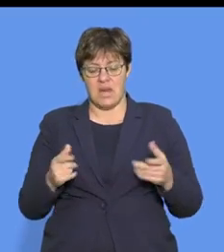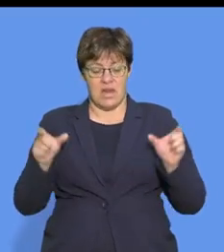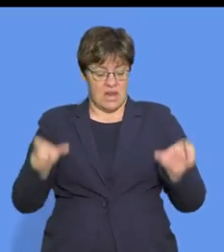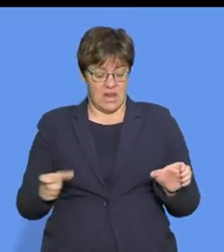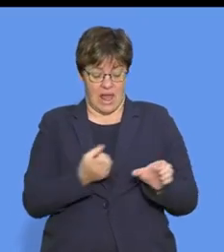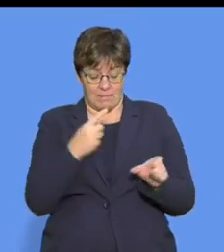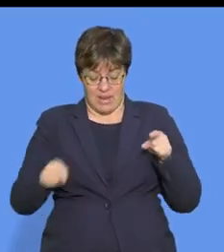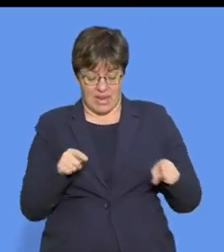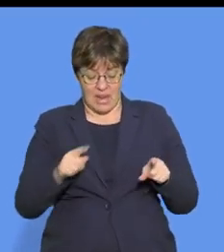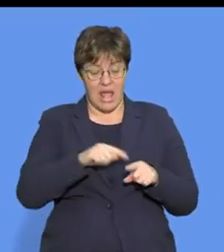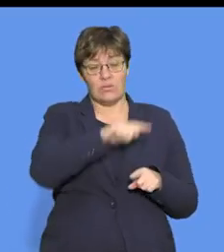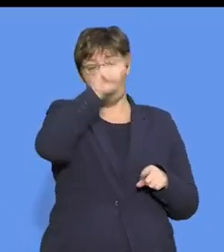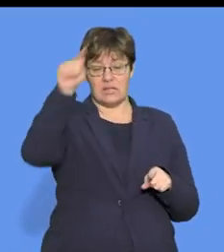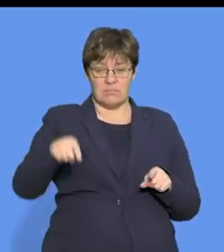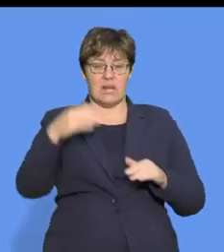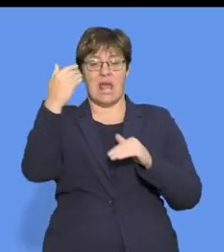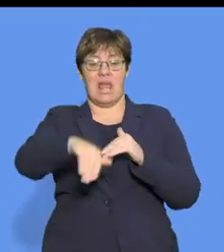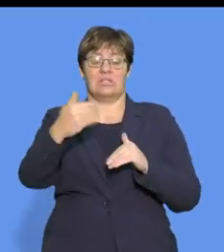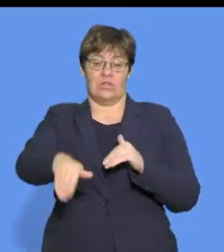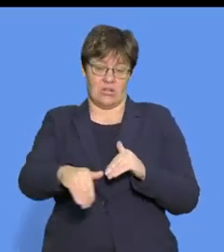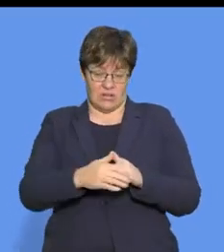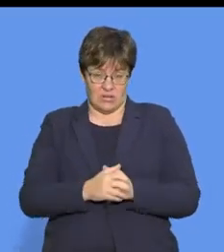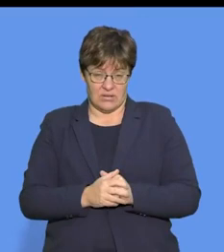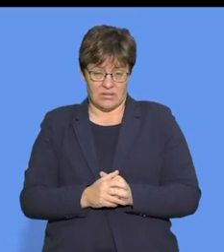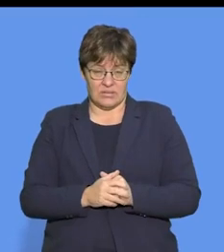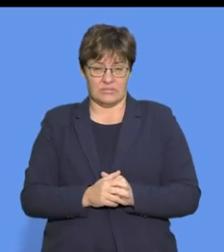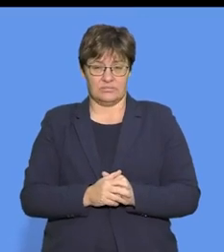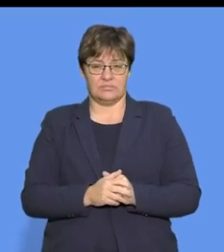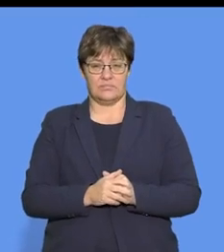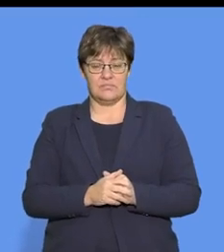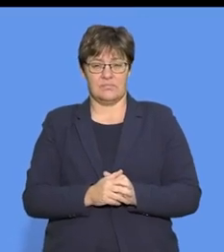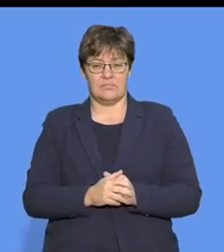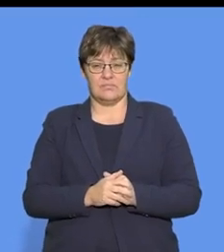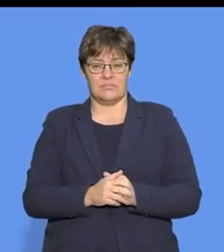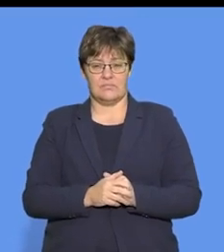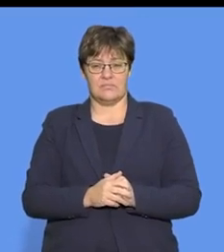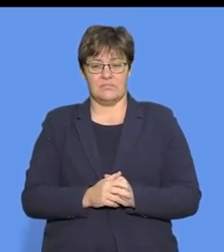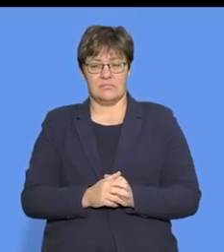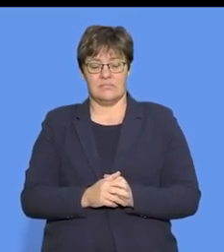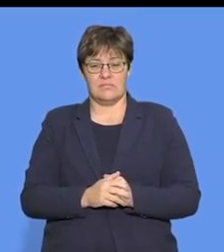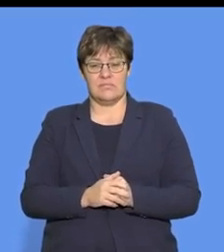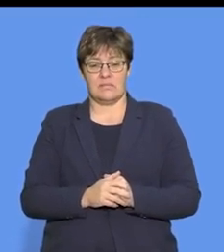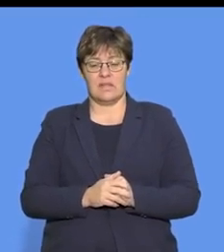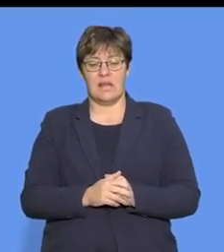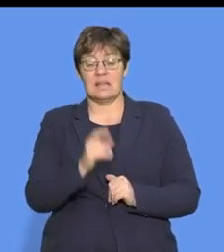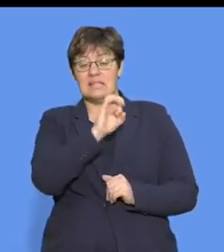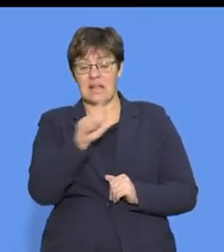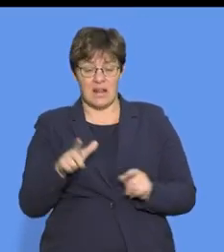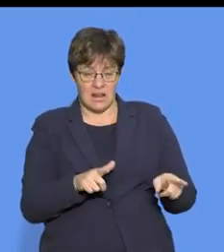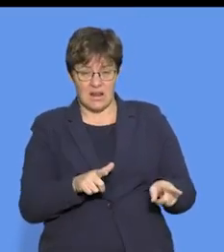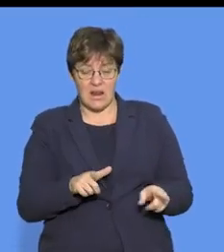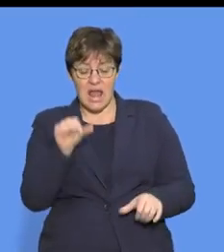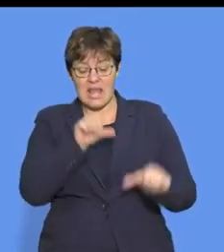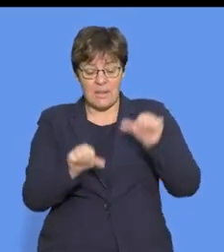configuration where the reactions is happening is known as the external circuit, where the parts of the cell where there